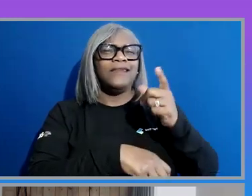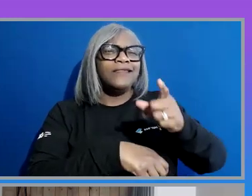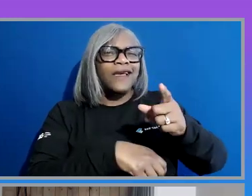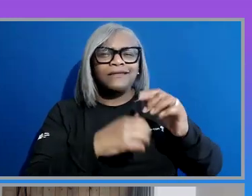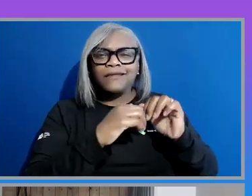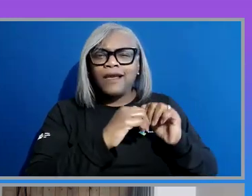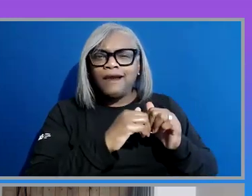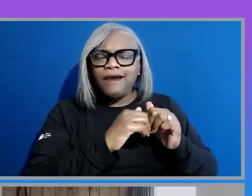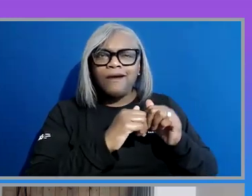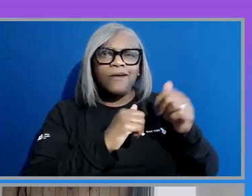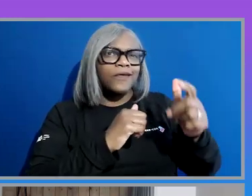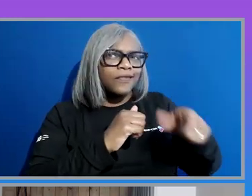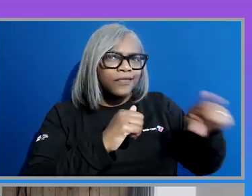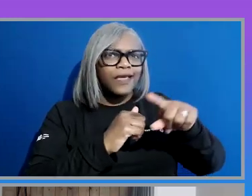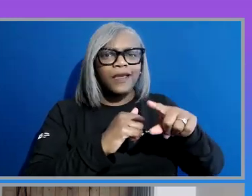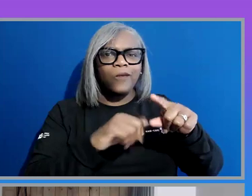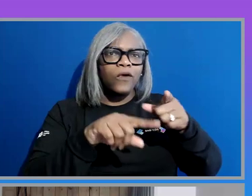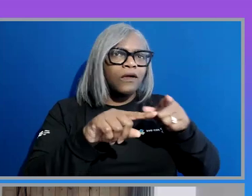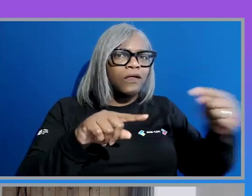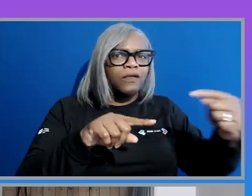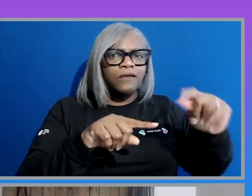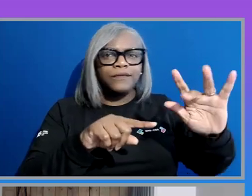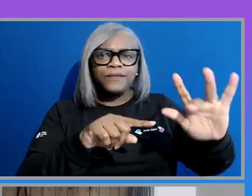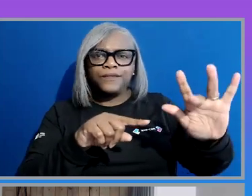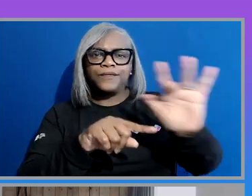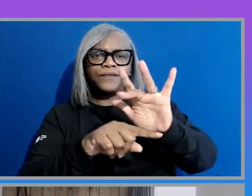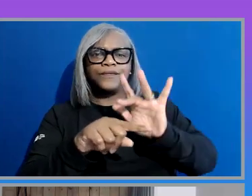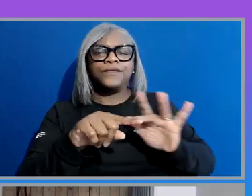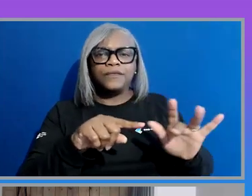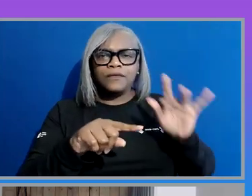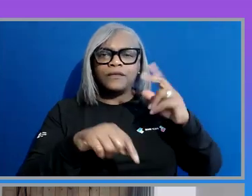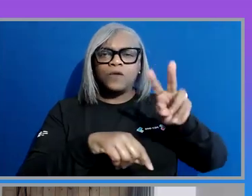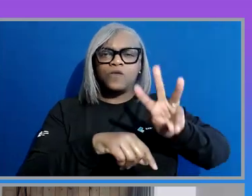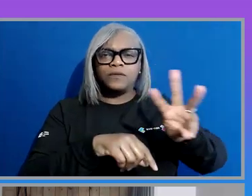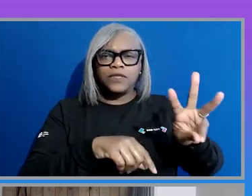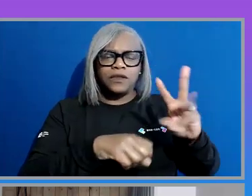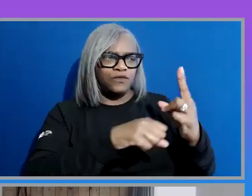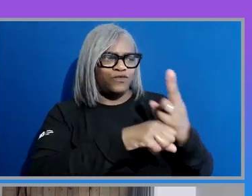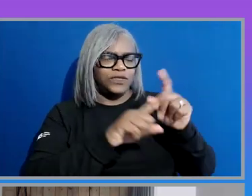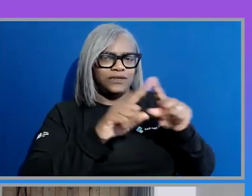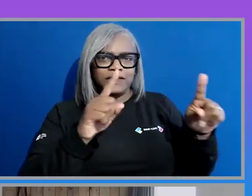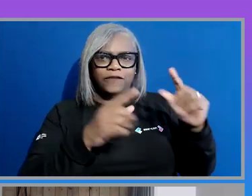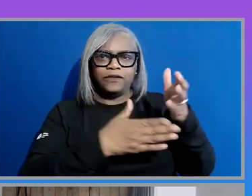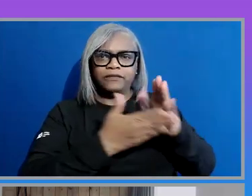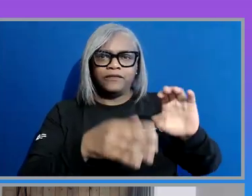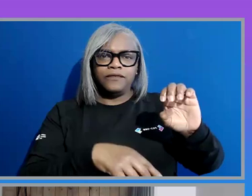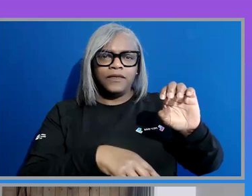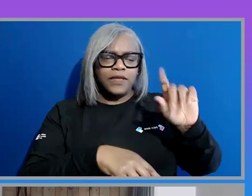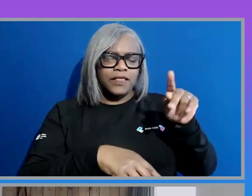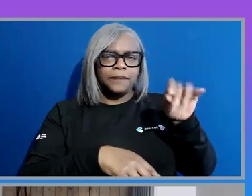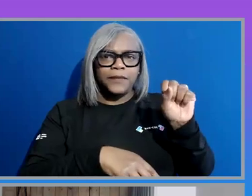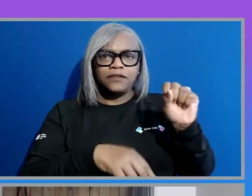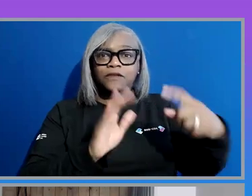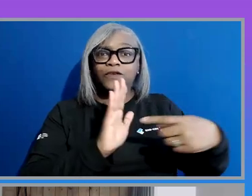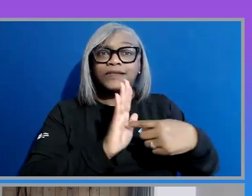mechanism that allows users to navigate through a site by groups of elements when using VoiceOver on a